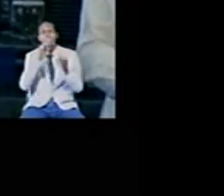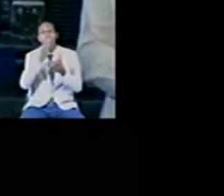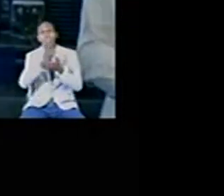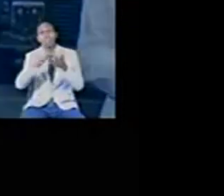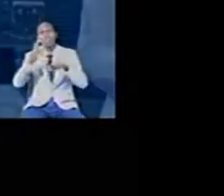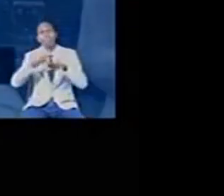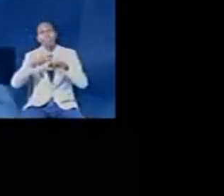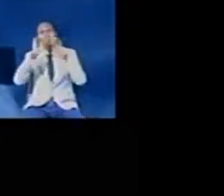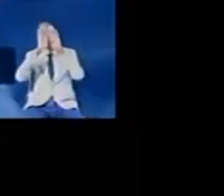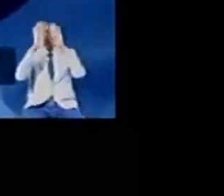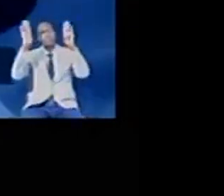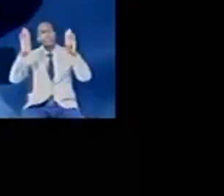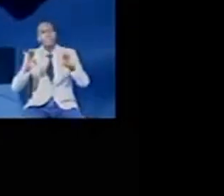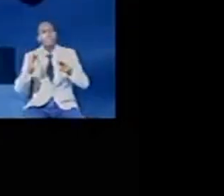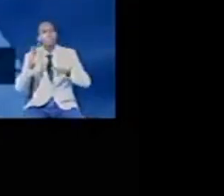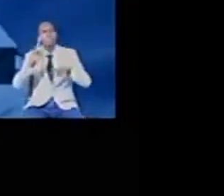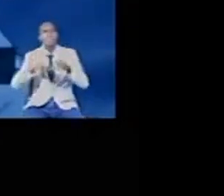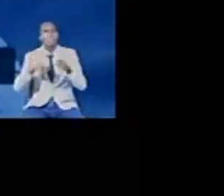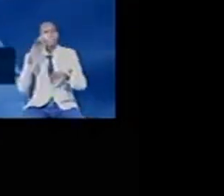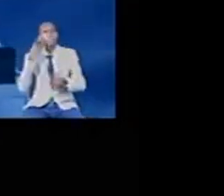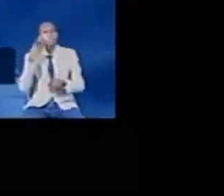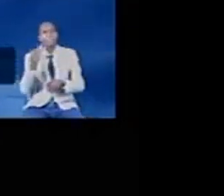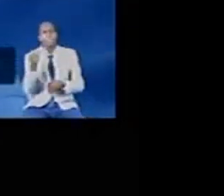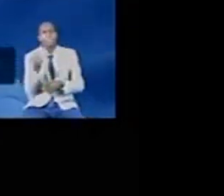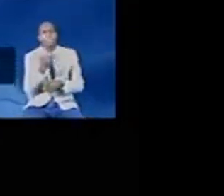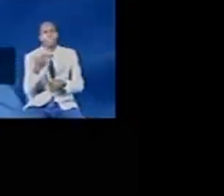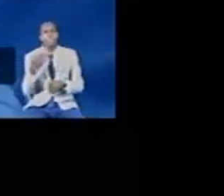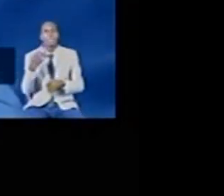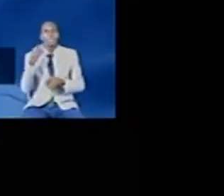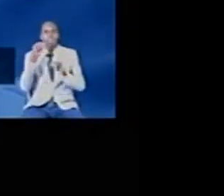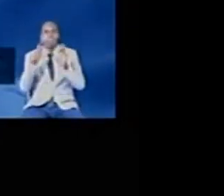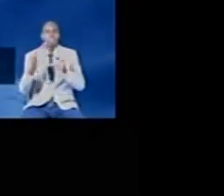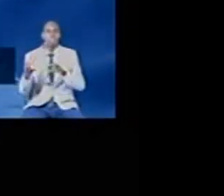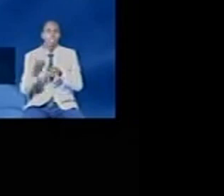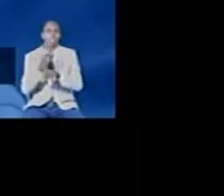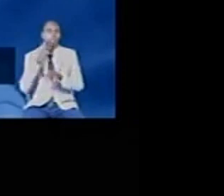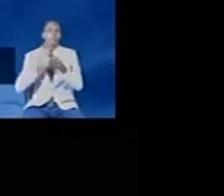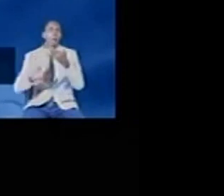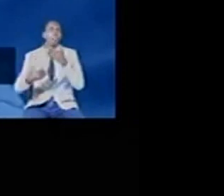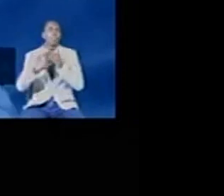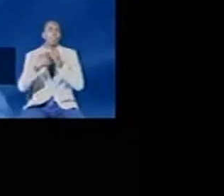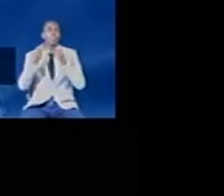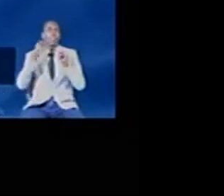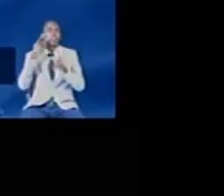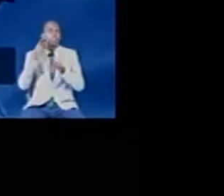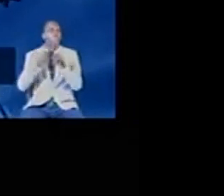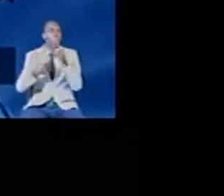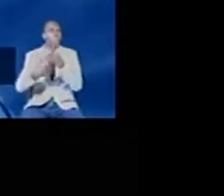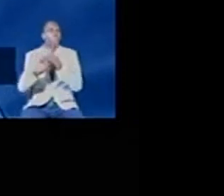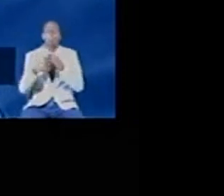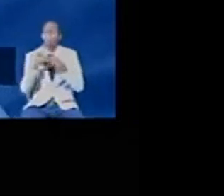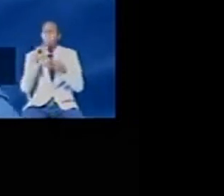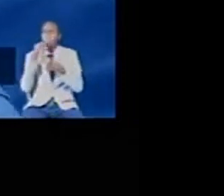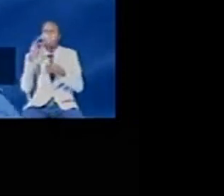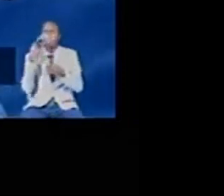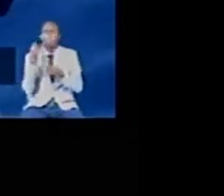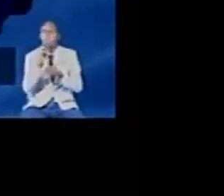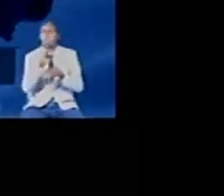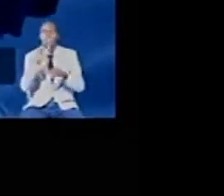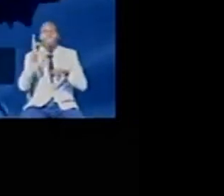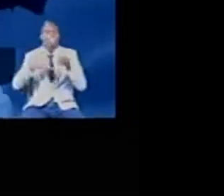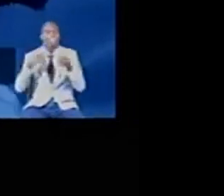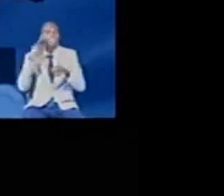seeing the board. I can't see anything. She would take me to the back. What I see now, that I must see anything. I'm not seeing colors of markers on the